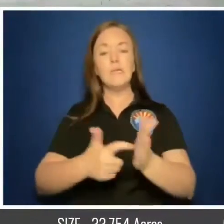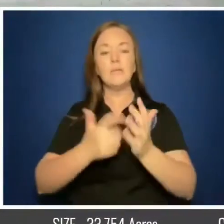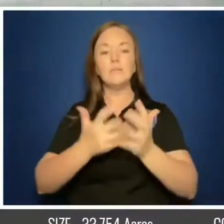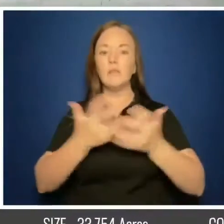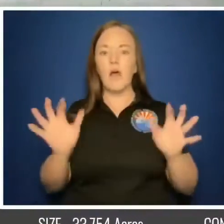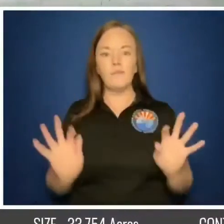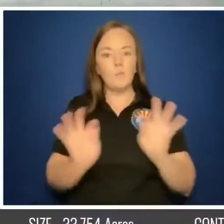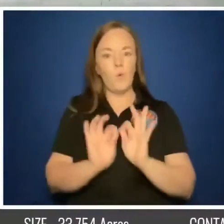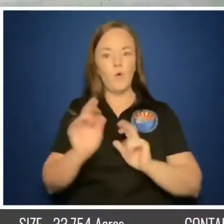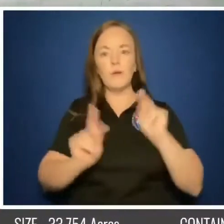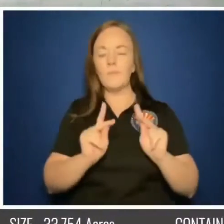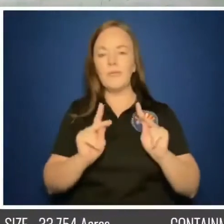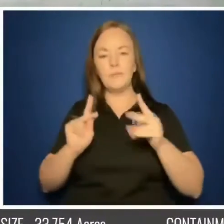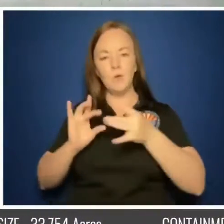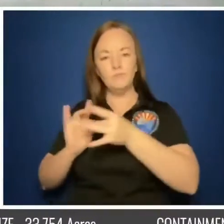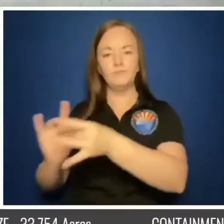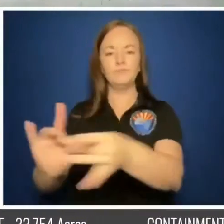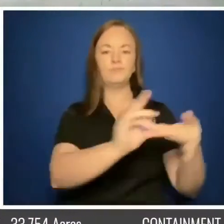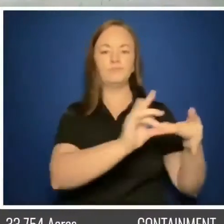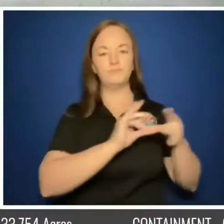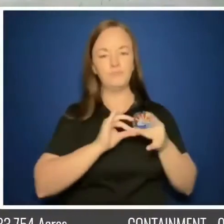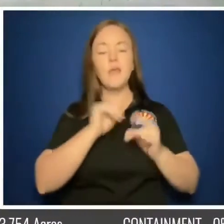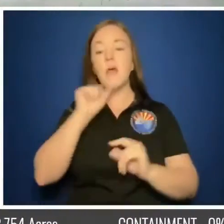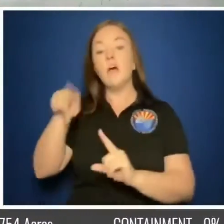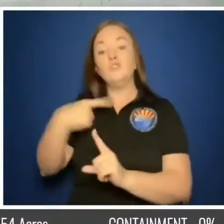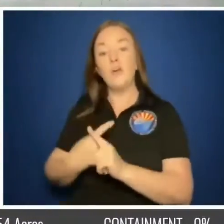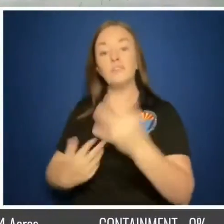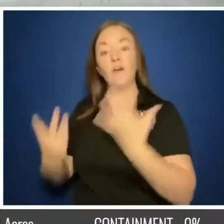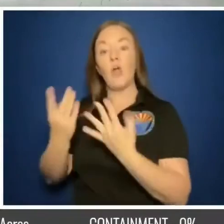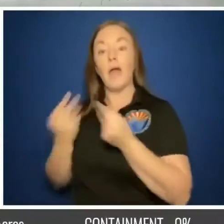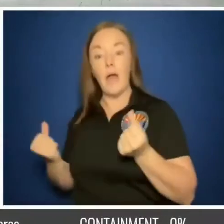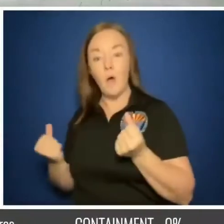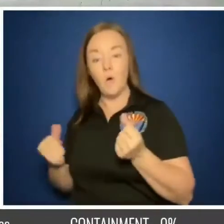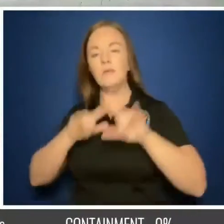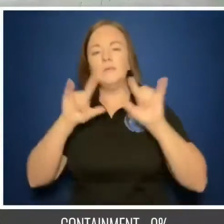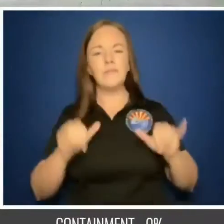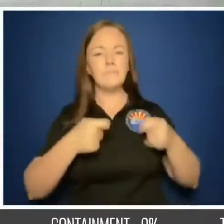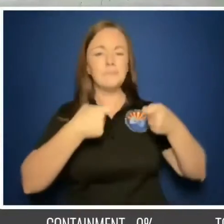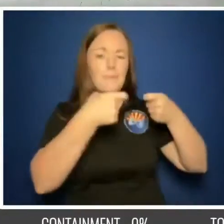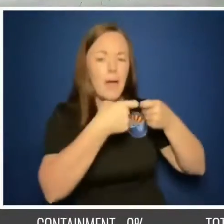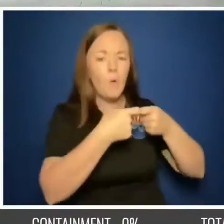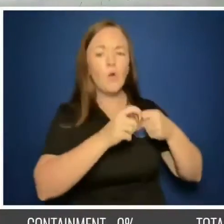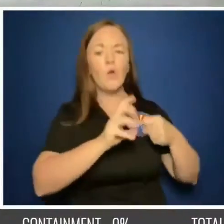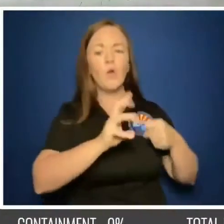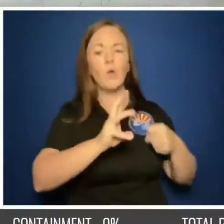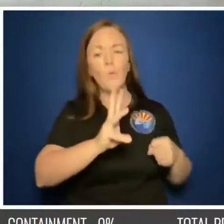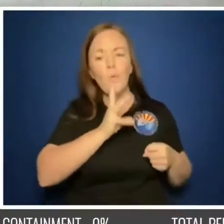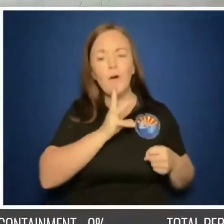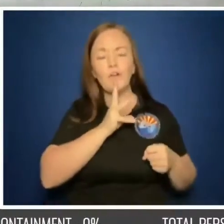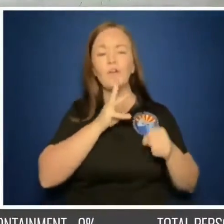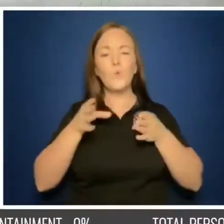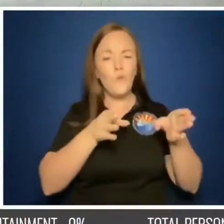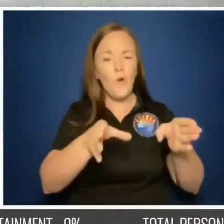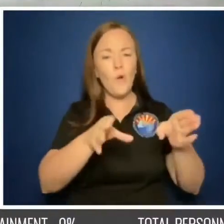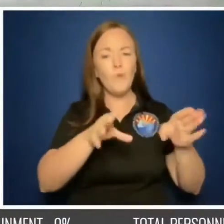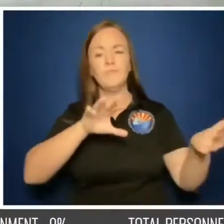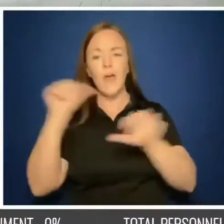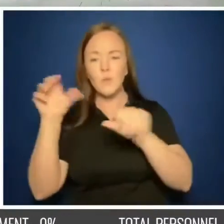coming together to try to not just put the fire out, but manage power and water and roads and evacuations